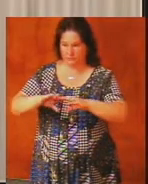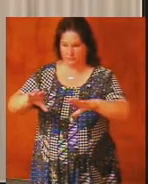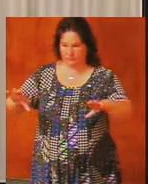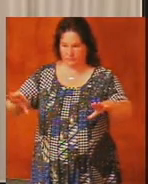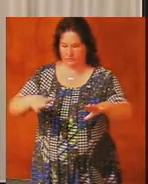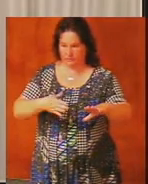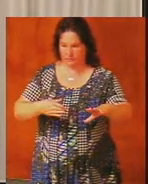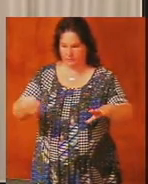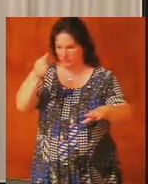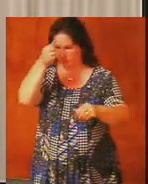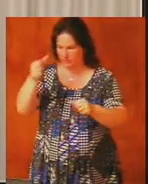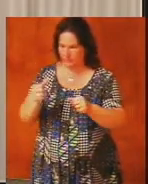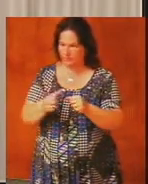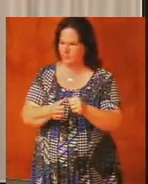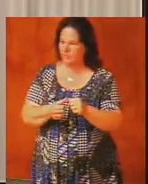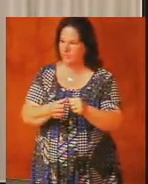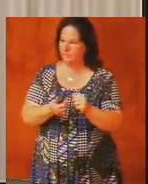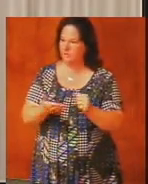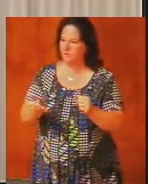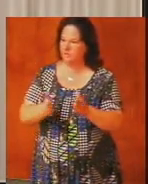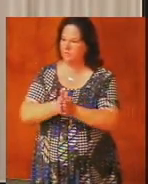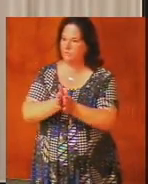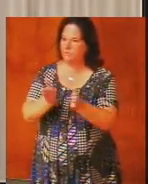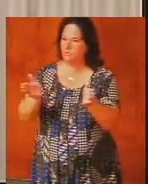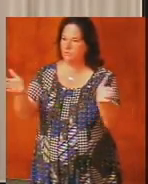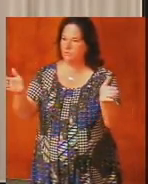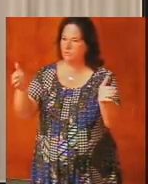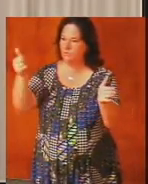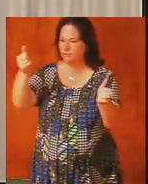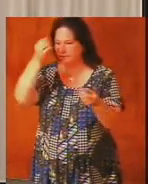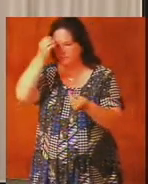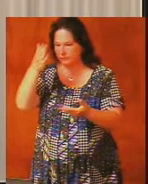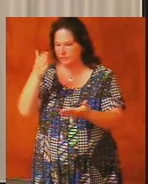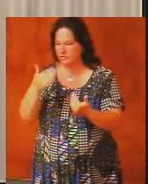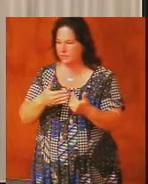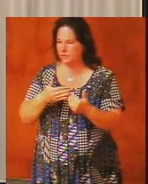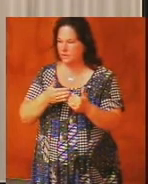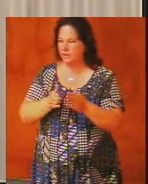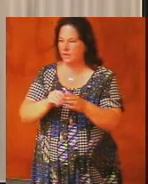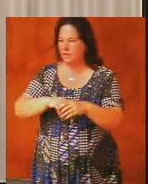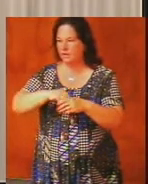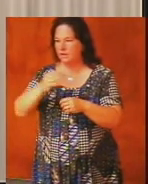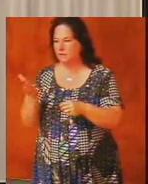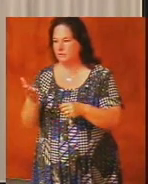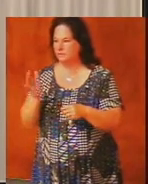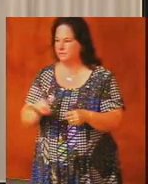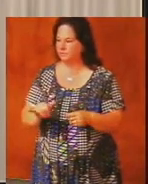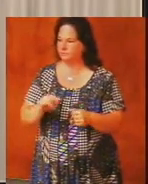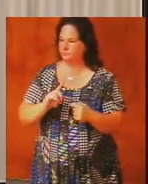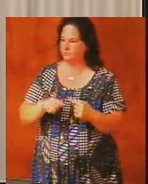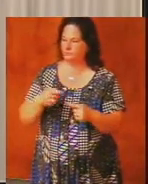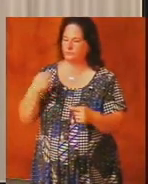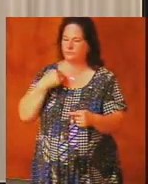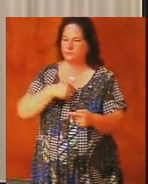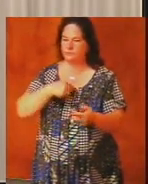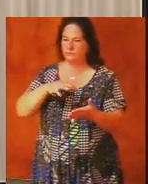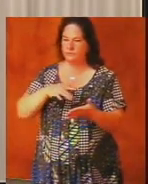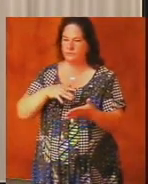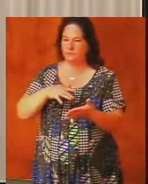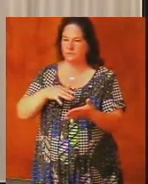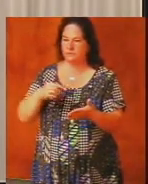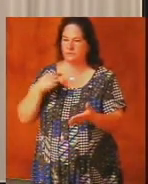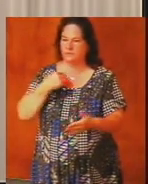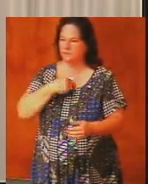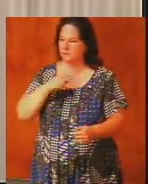remember that there are broader contexts beyond that. As we're studying,